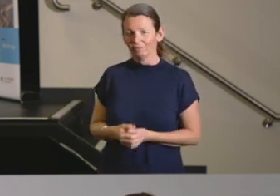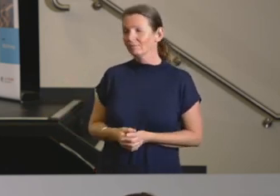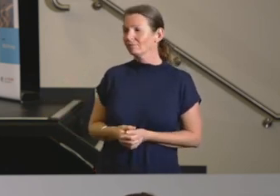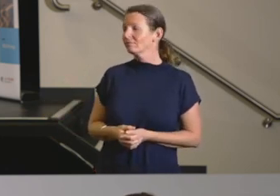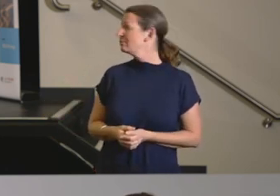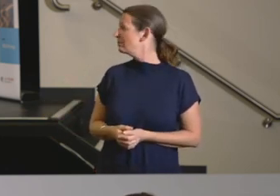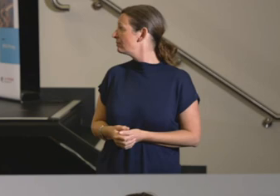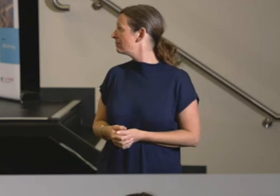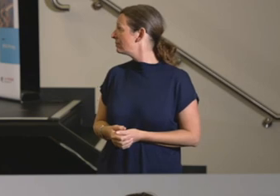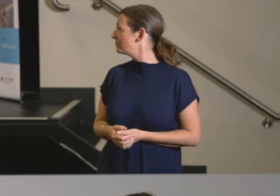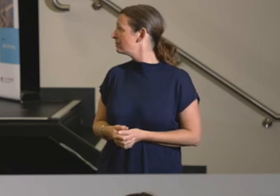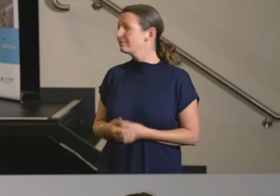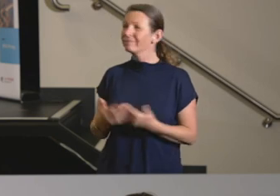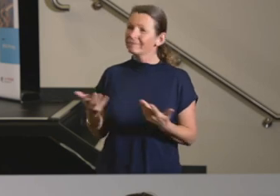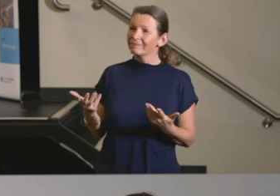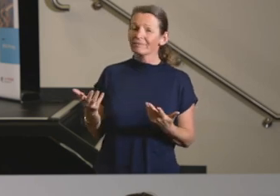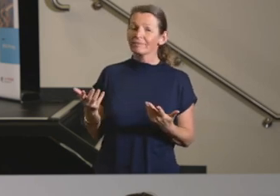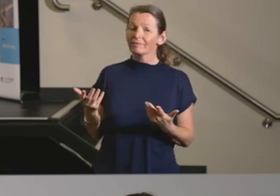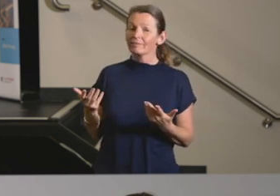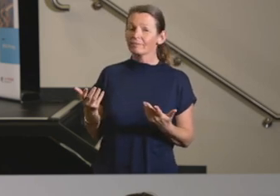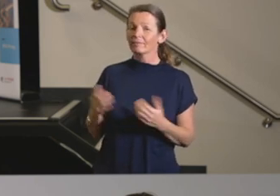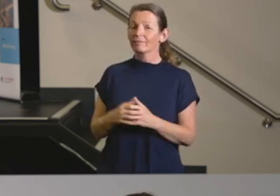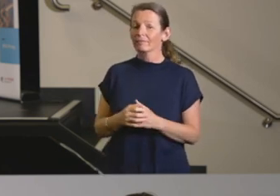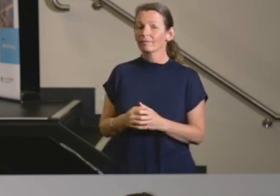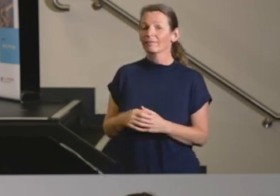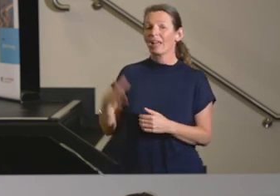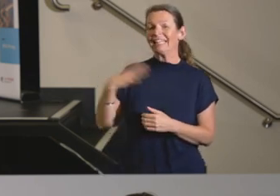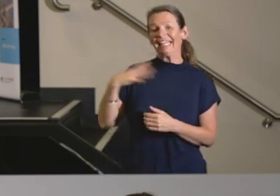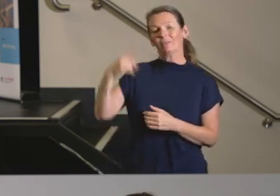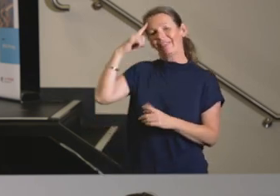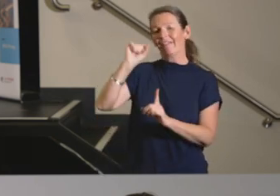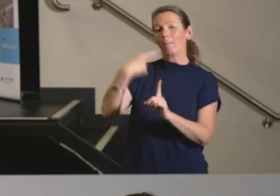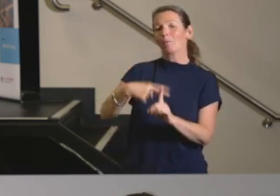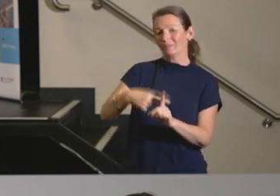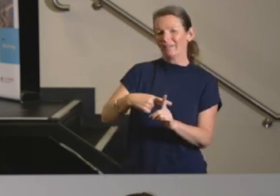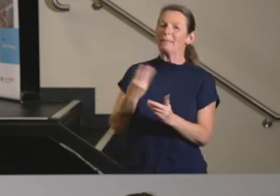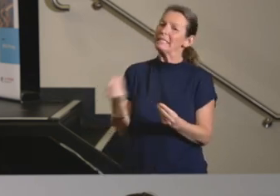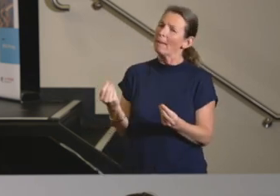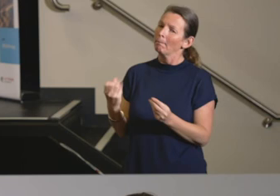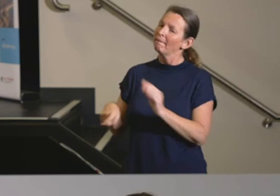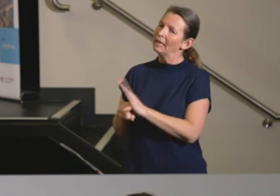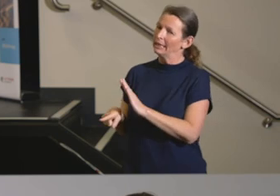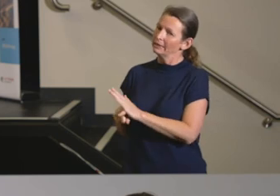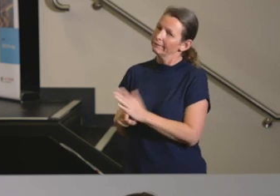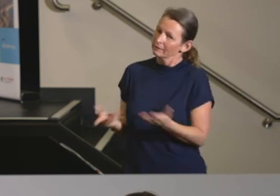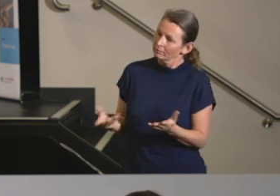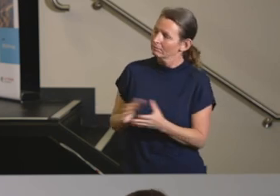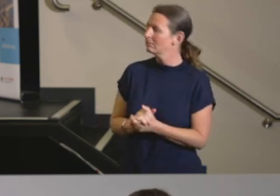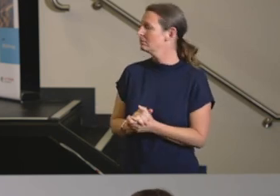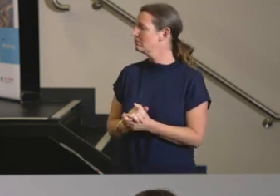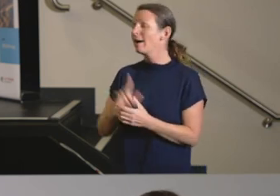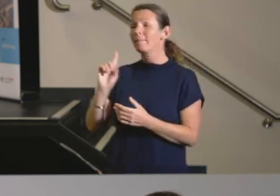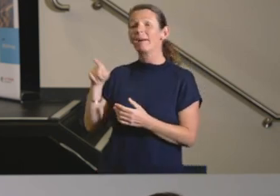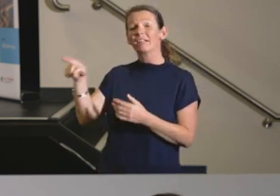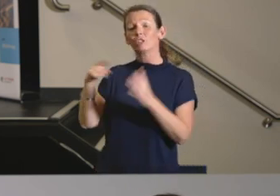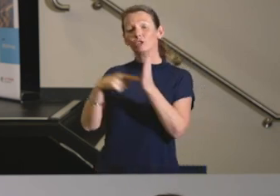have been used in a really bad context to help to just continue to oppress them. But it's a sign of resilience. Like in Tonga,